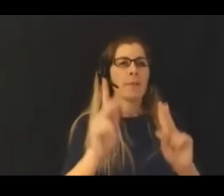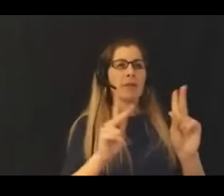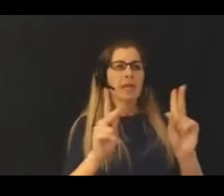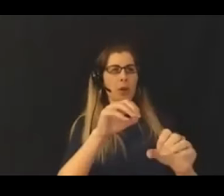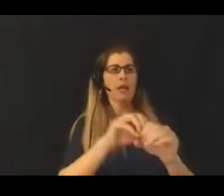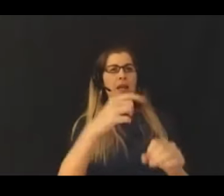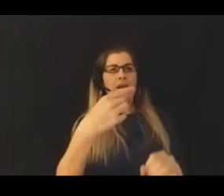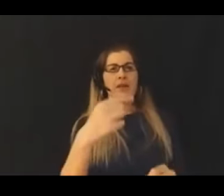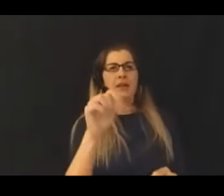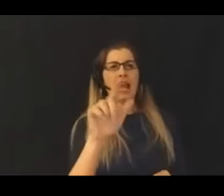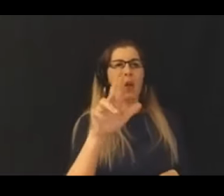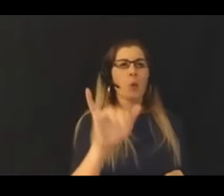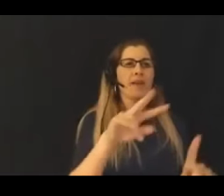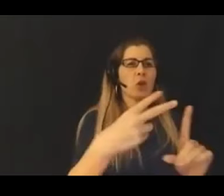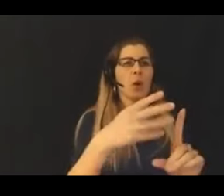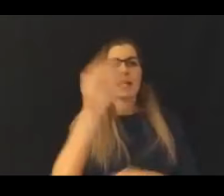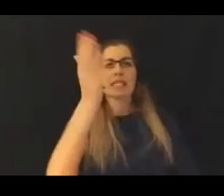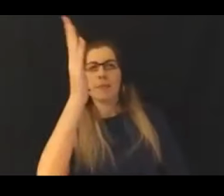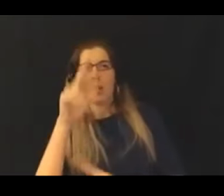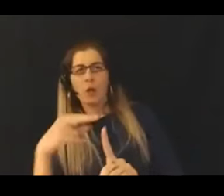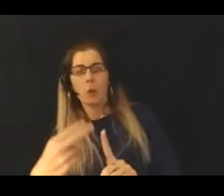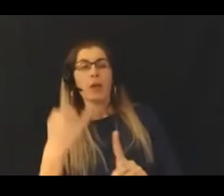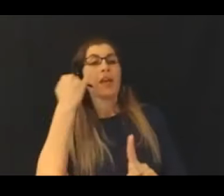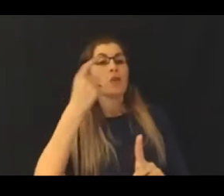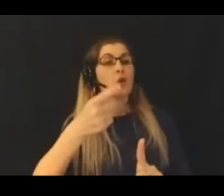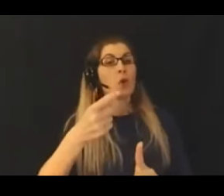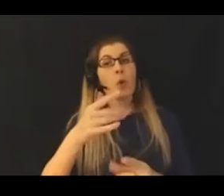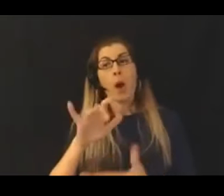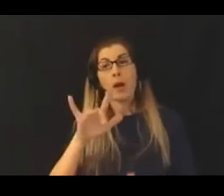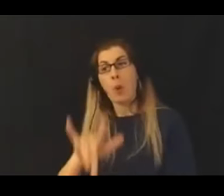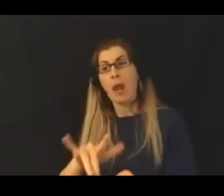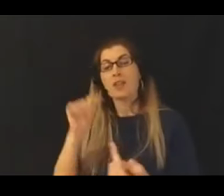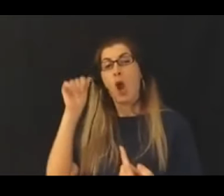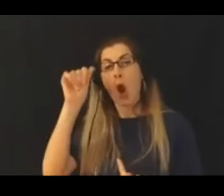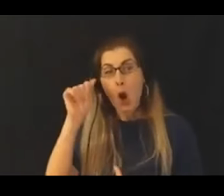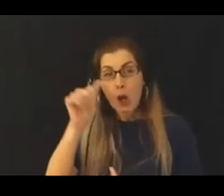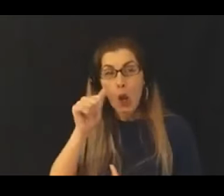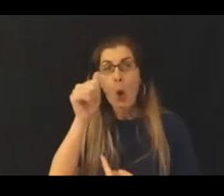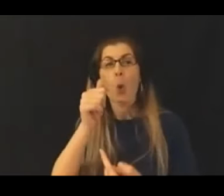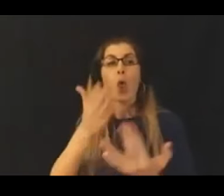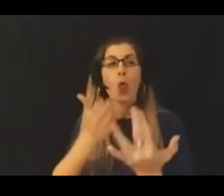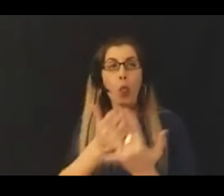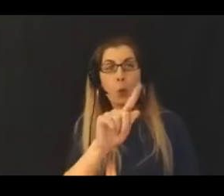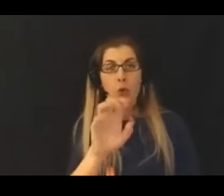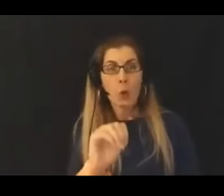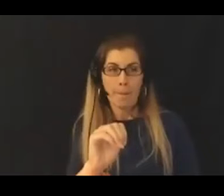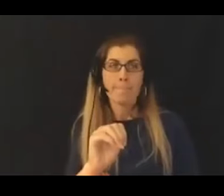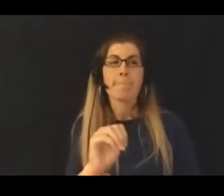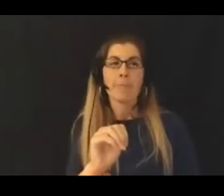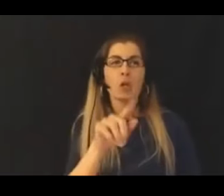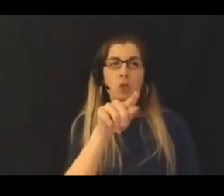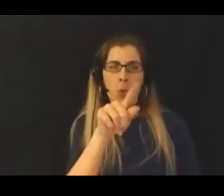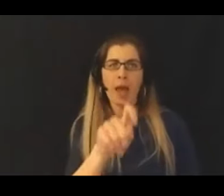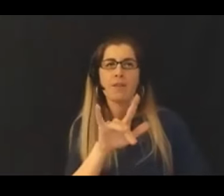see. So if you share sound on your screen while teaching, that does not have to share the screen. So if you go to the share